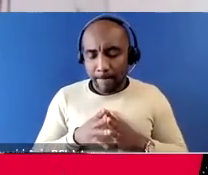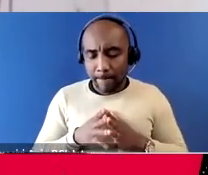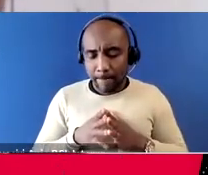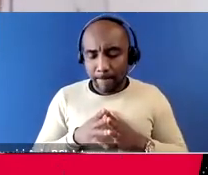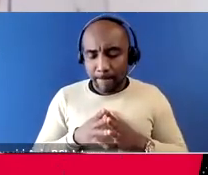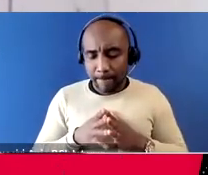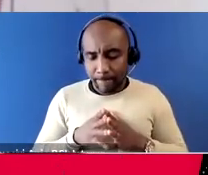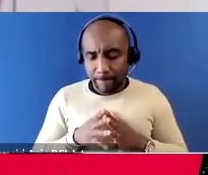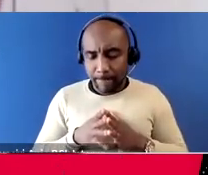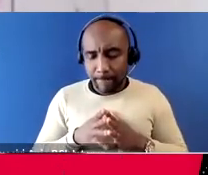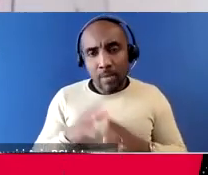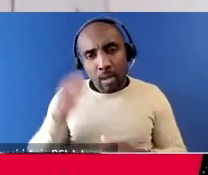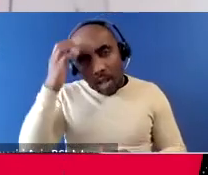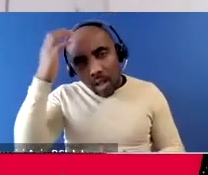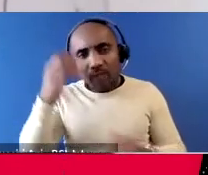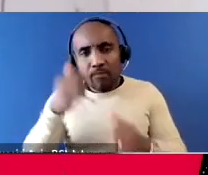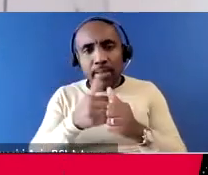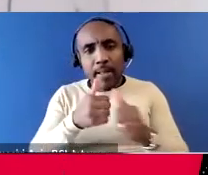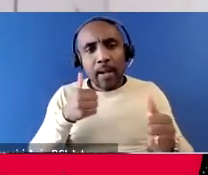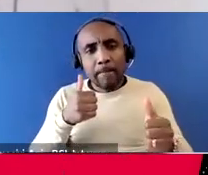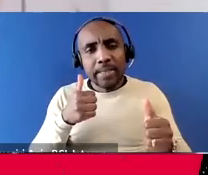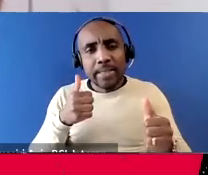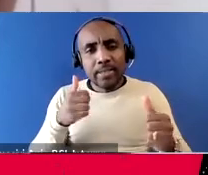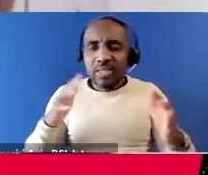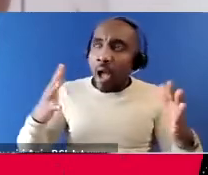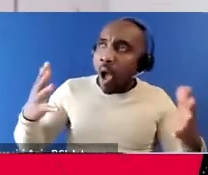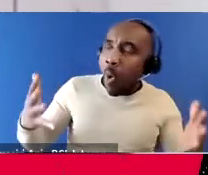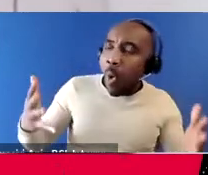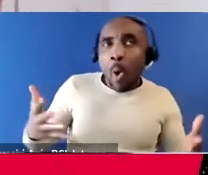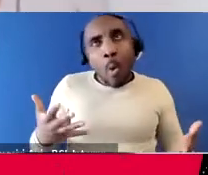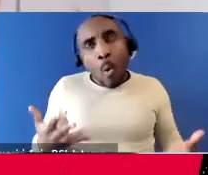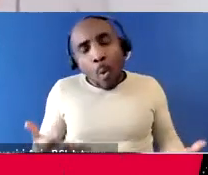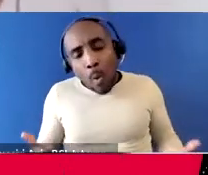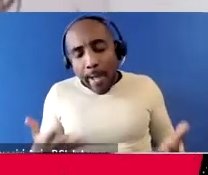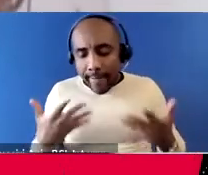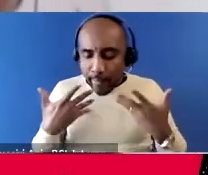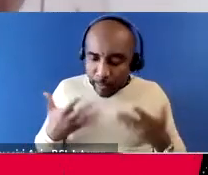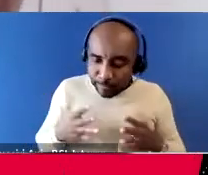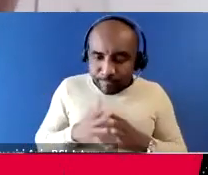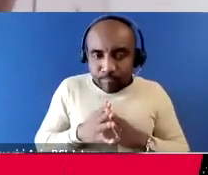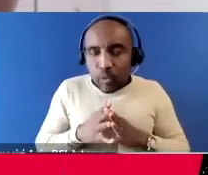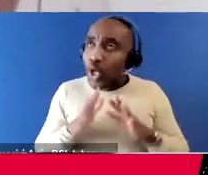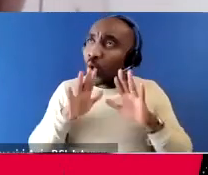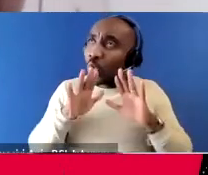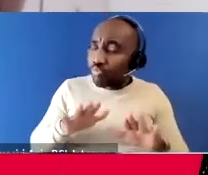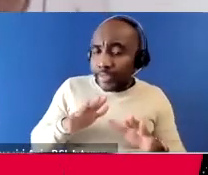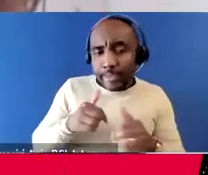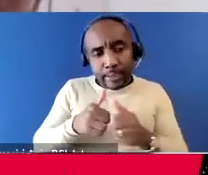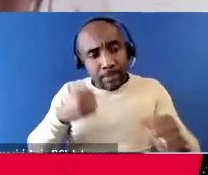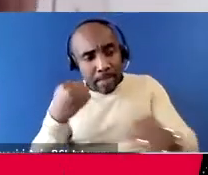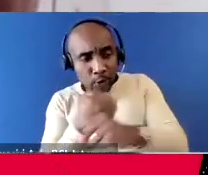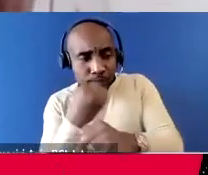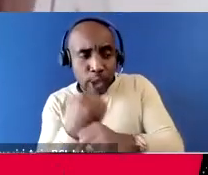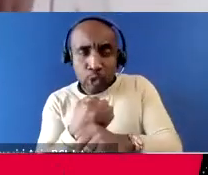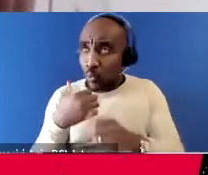jobs in this country, if we want to support science, technology, and engineering, we have to support the arms industry. That